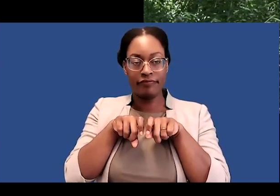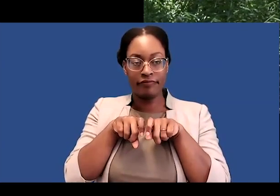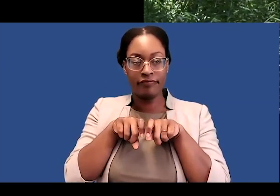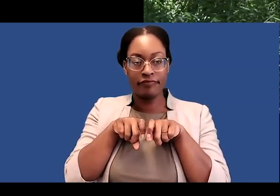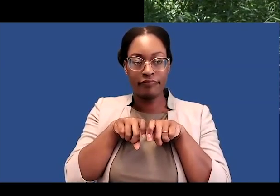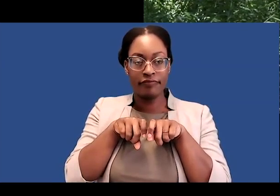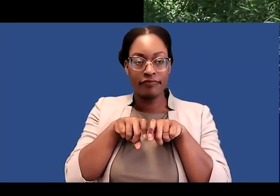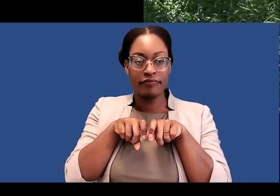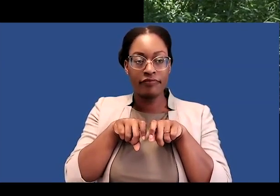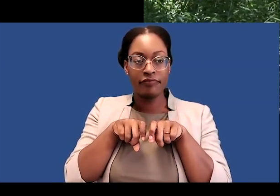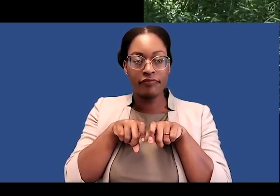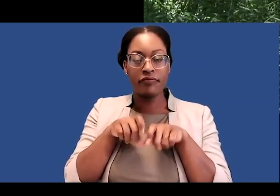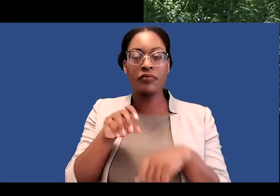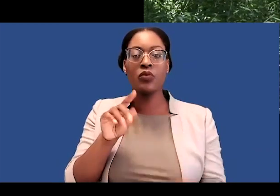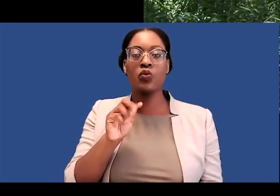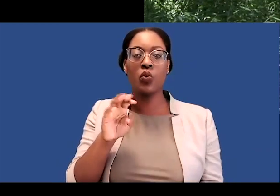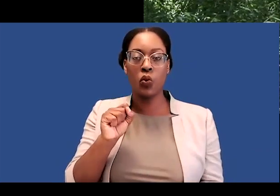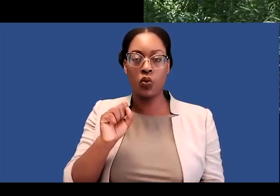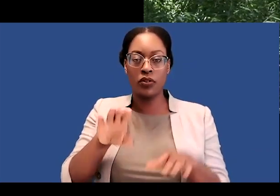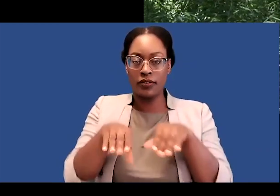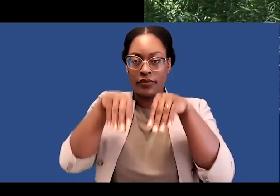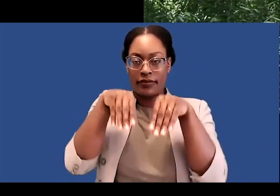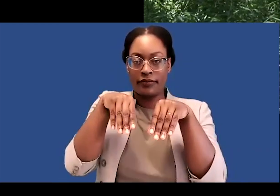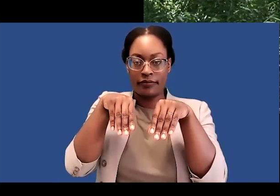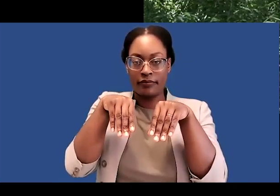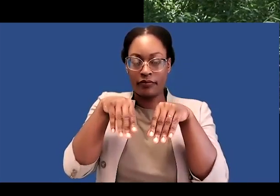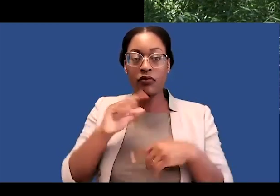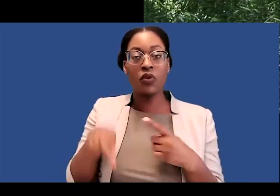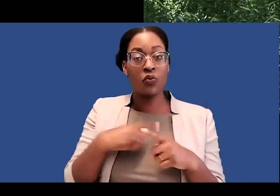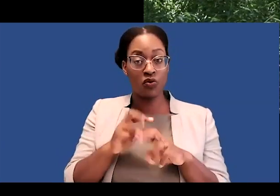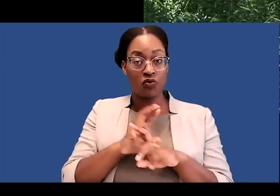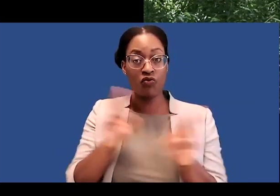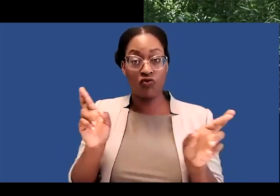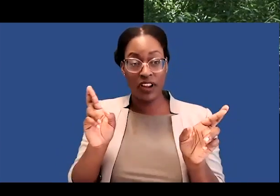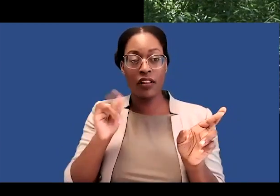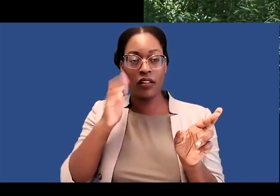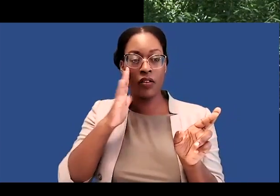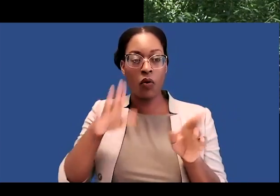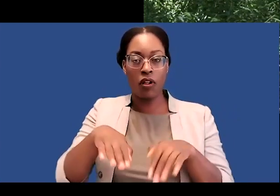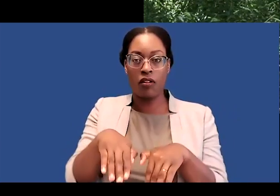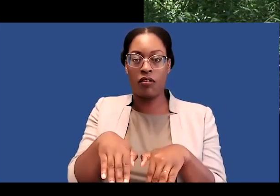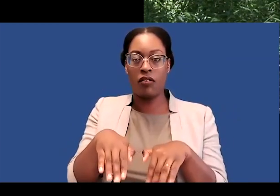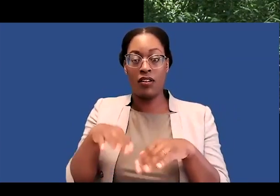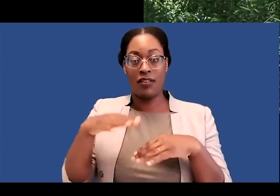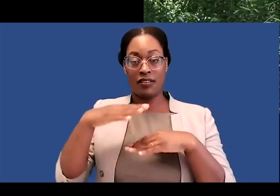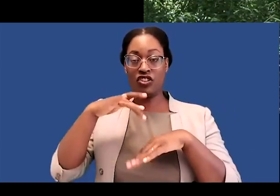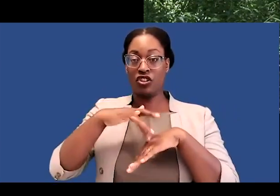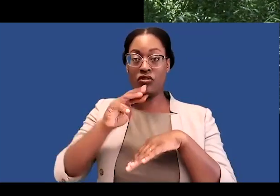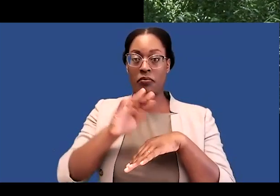lifting up onto the toes. And when you're ready, lifting the toes.